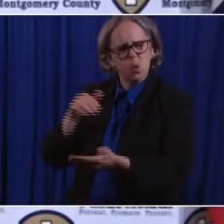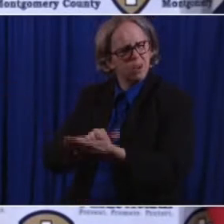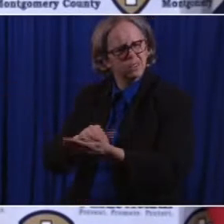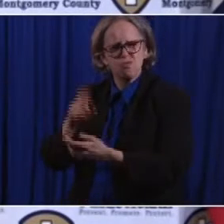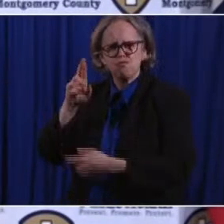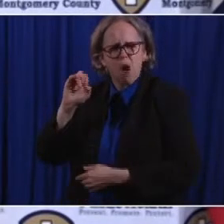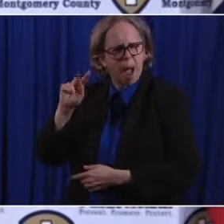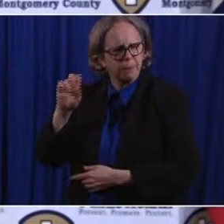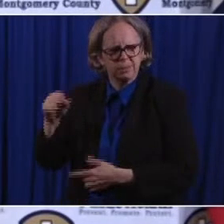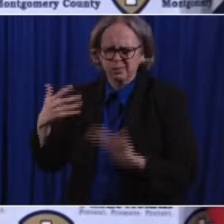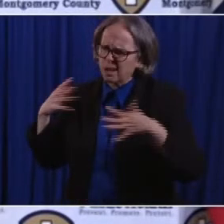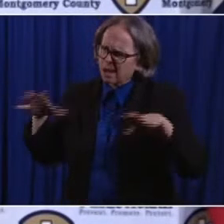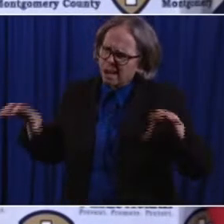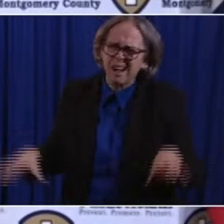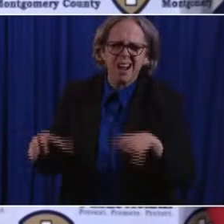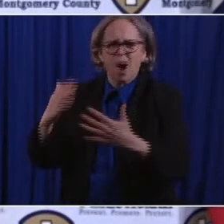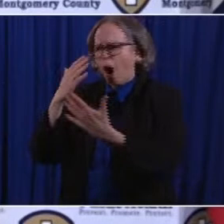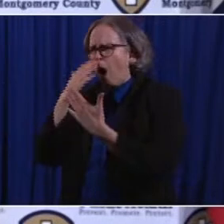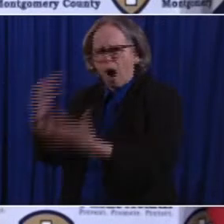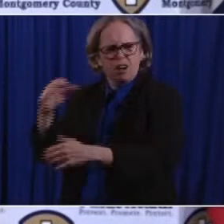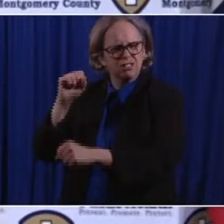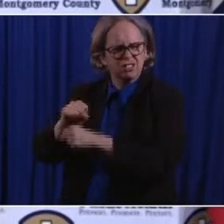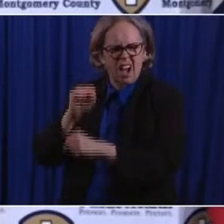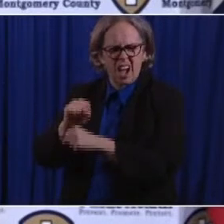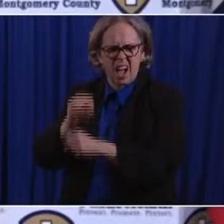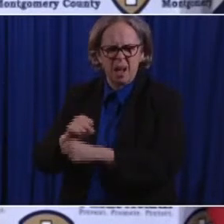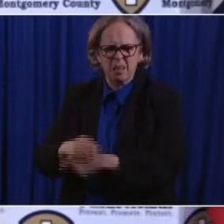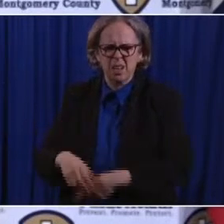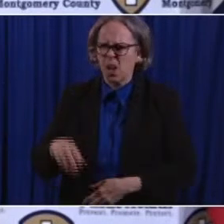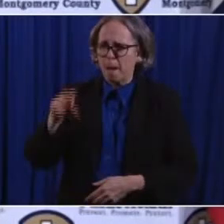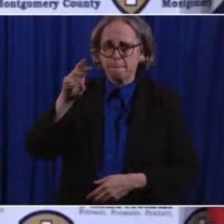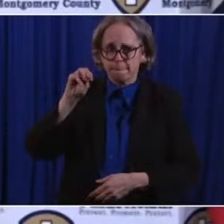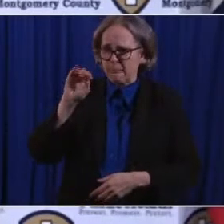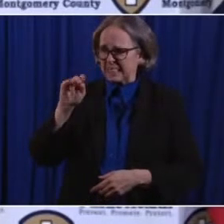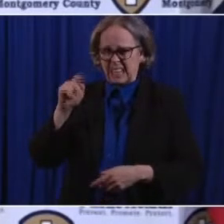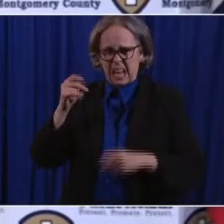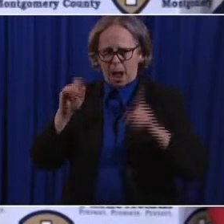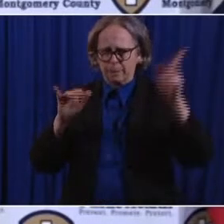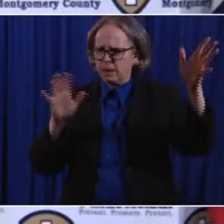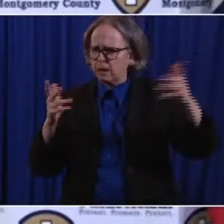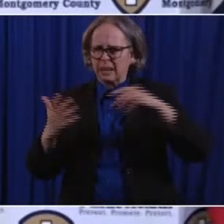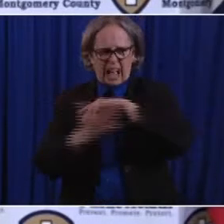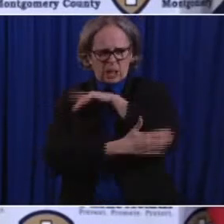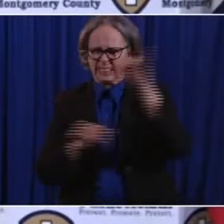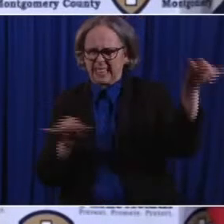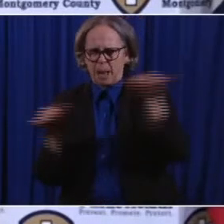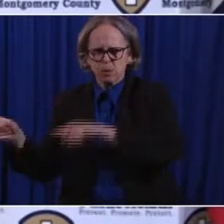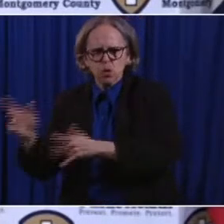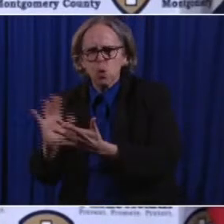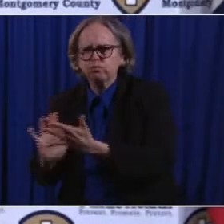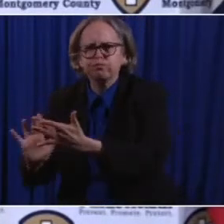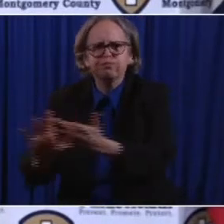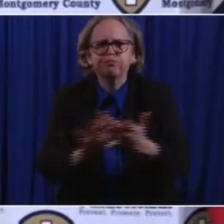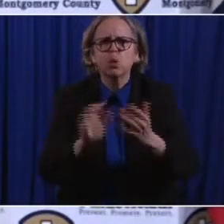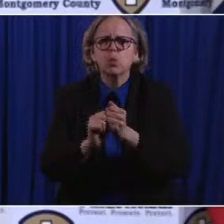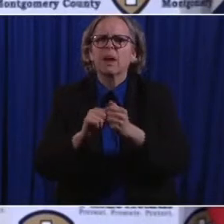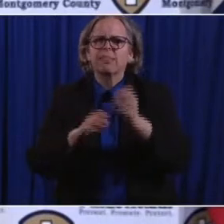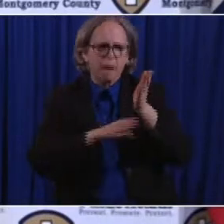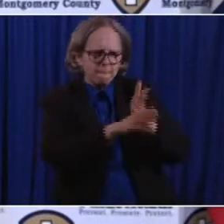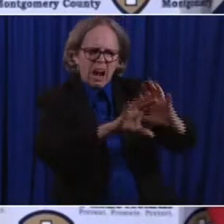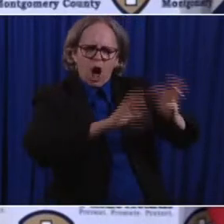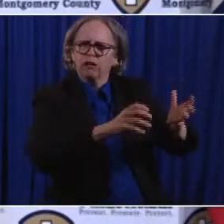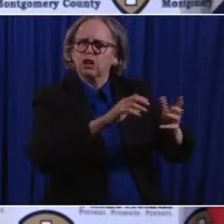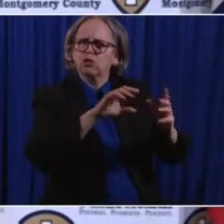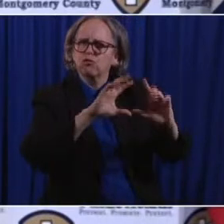Montgomery County, reaching out to minority populations, getting out into the neighborhoods. I wonder if you could just give us a brief description of some of